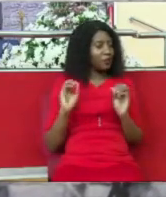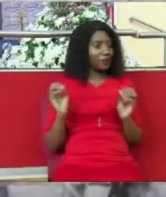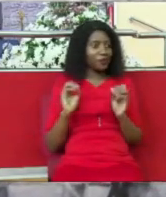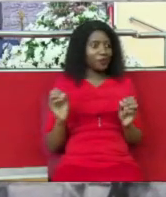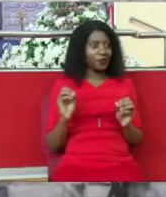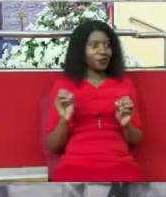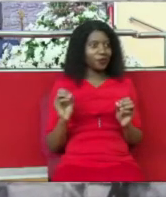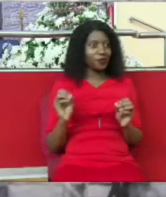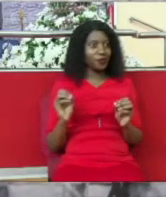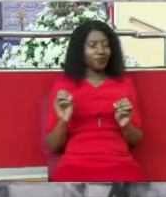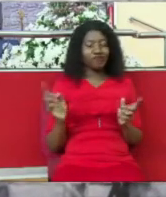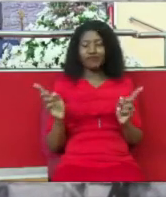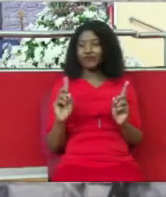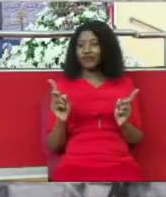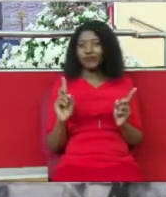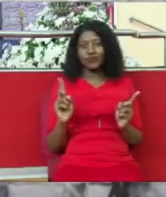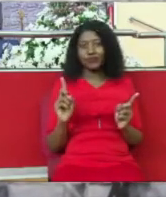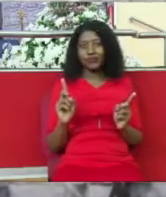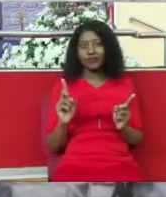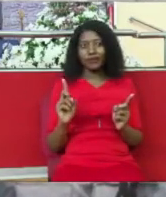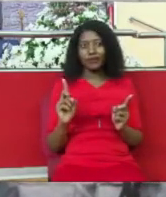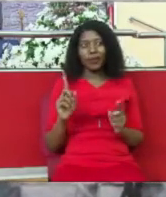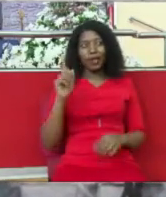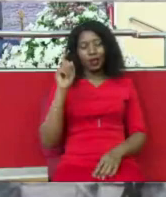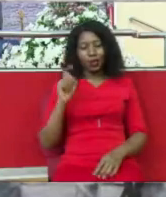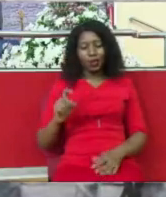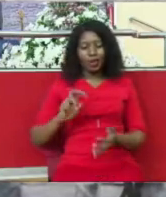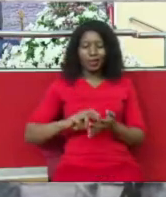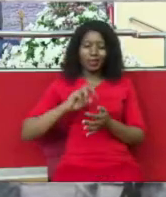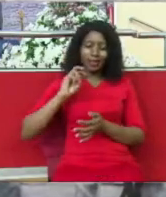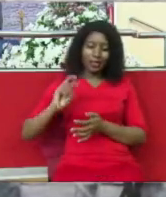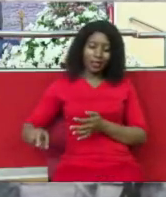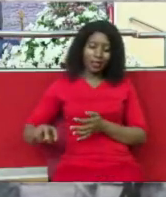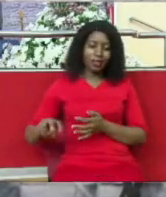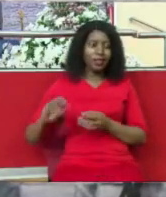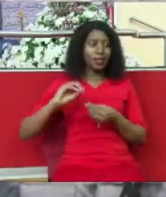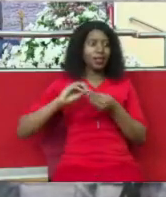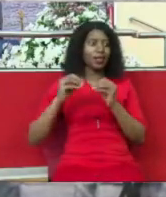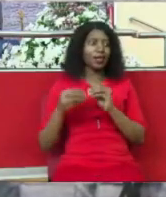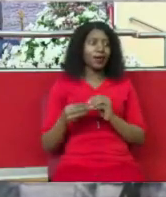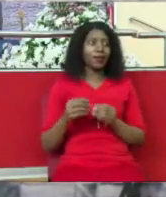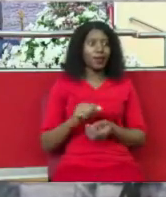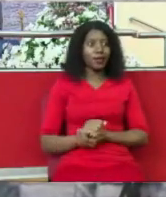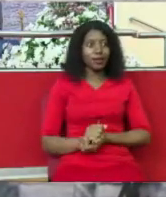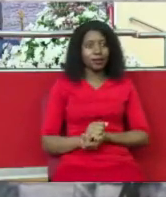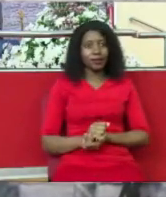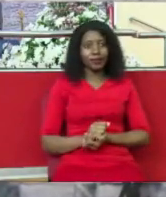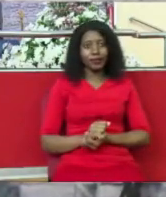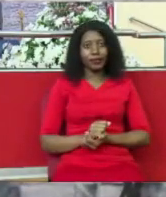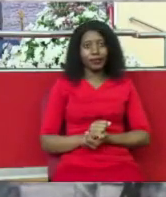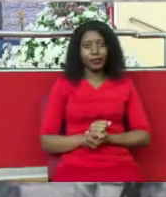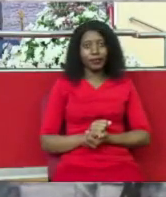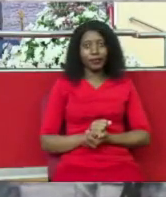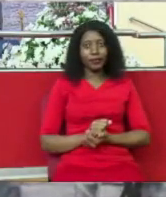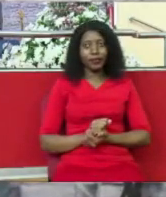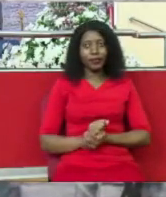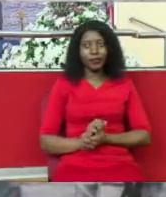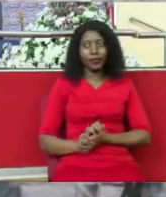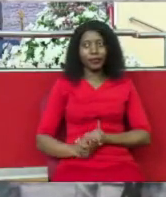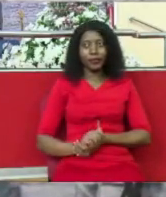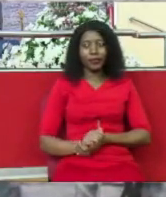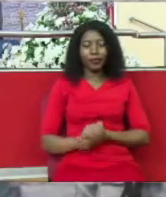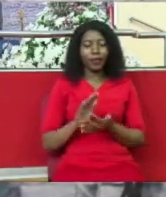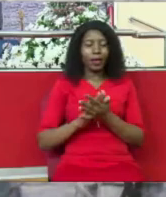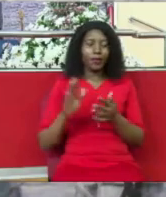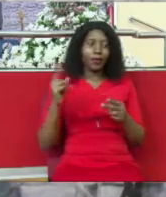katika jina la Yesu. No, you take it and delete it. Uchukue hiyo simu na ukaweze kuondoa hiyo namba ya huyo.